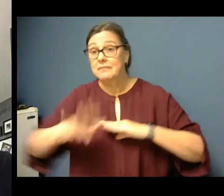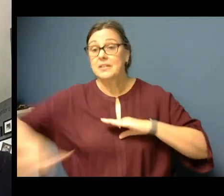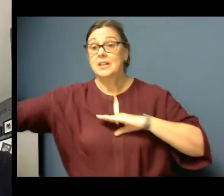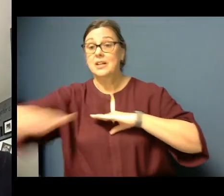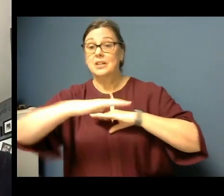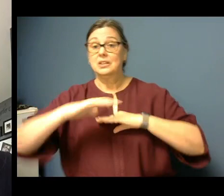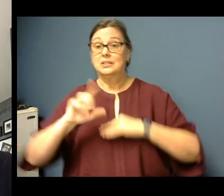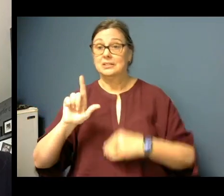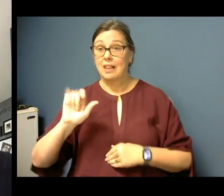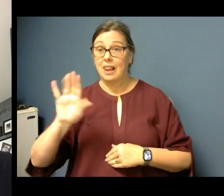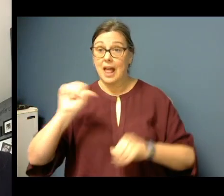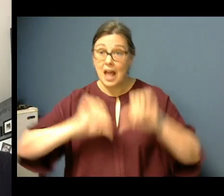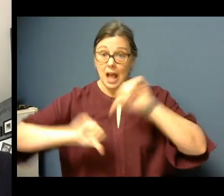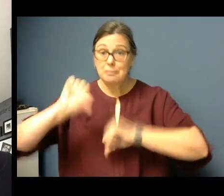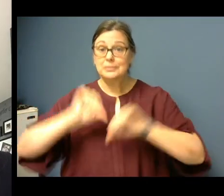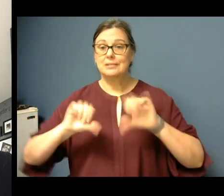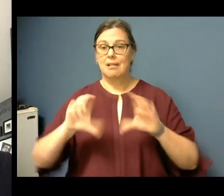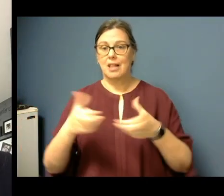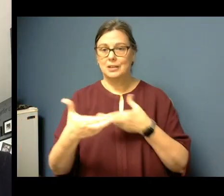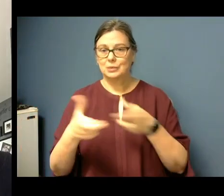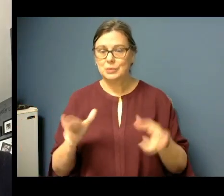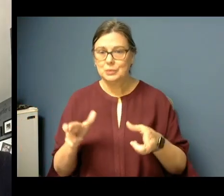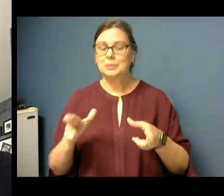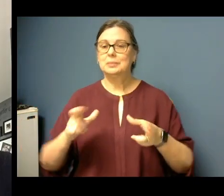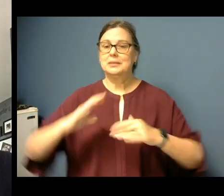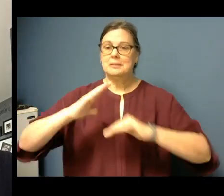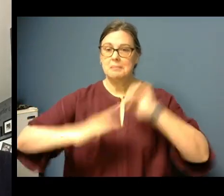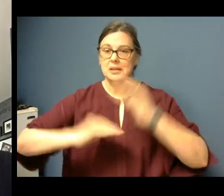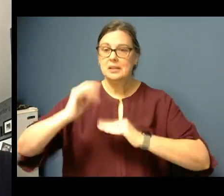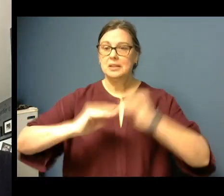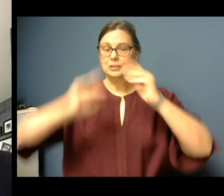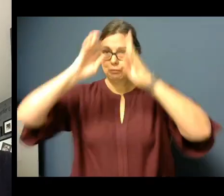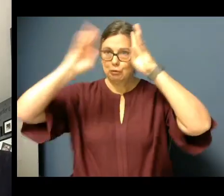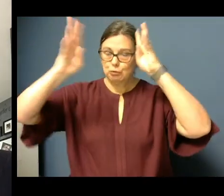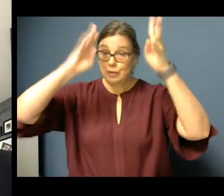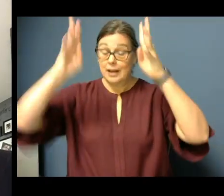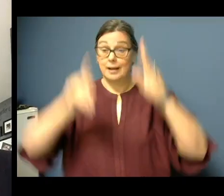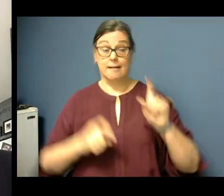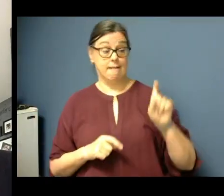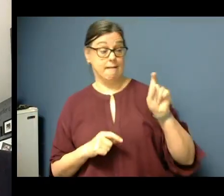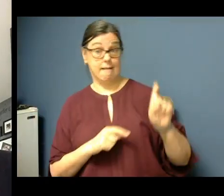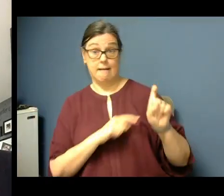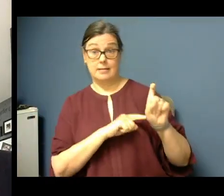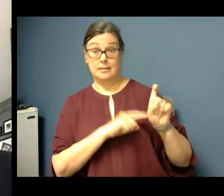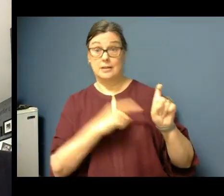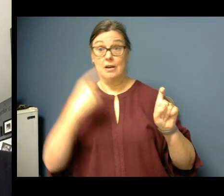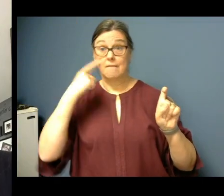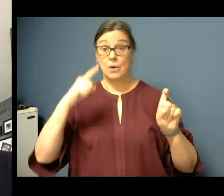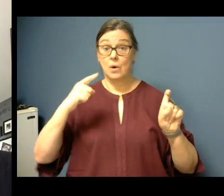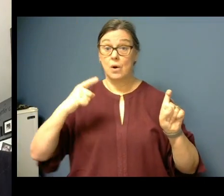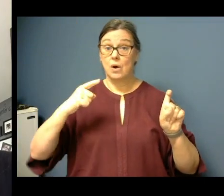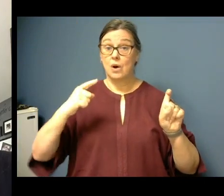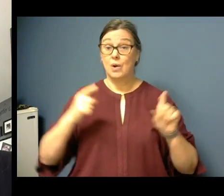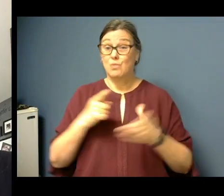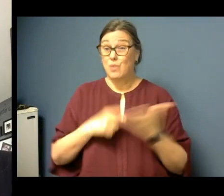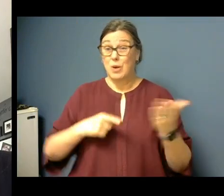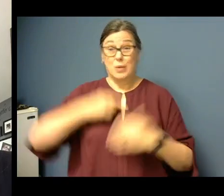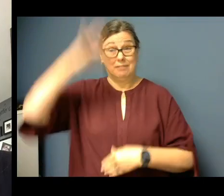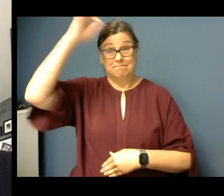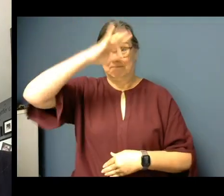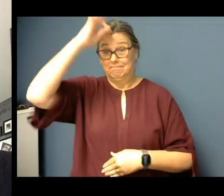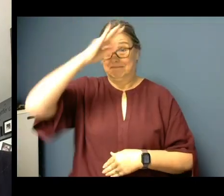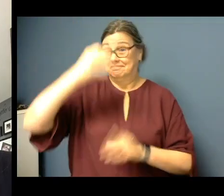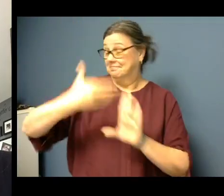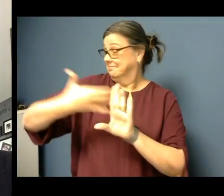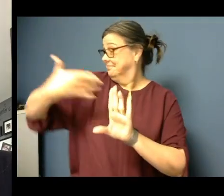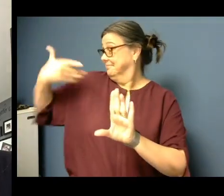and transform and build and create. X is for all that we don't know about the past, but X is also for the